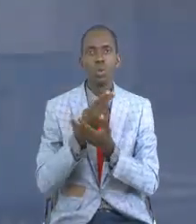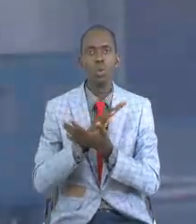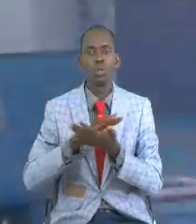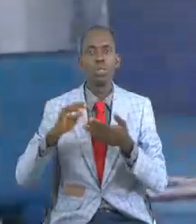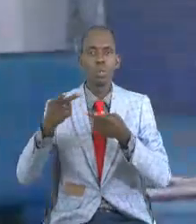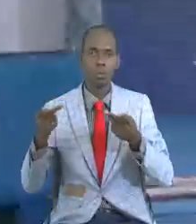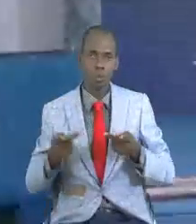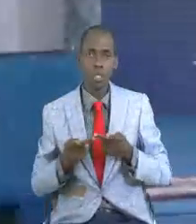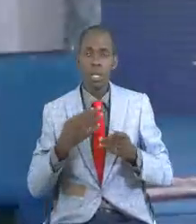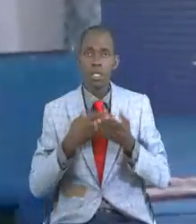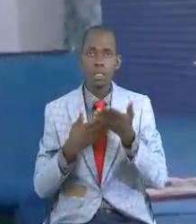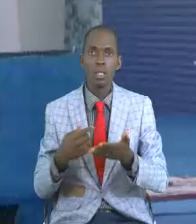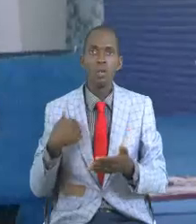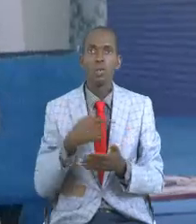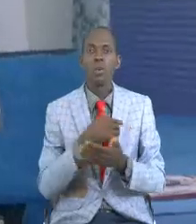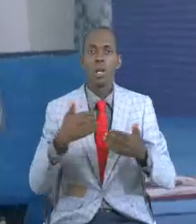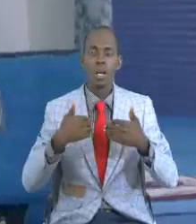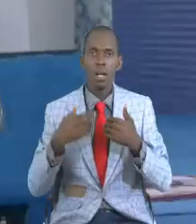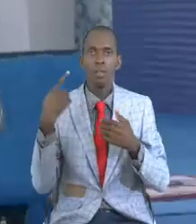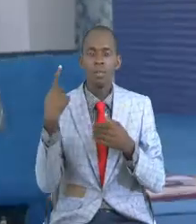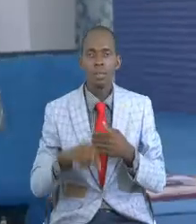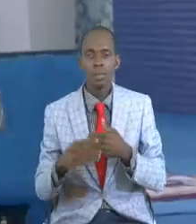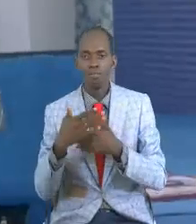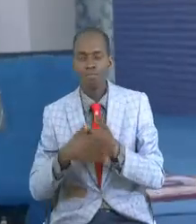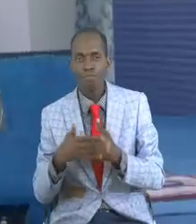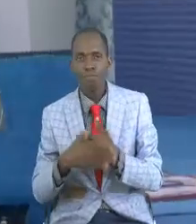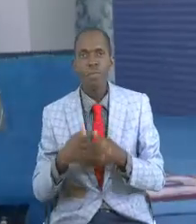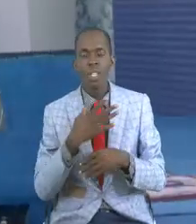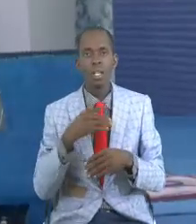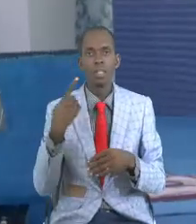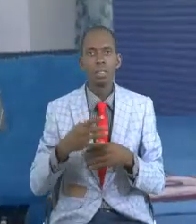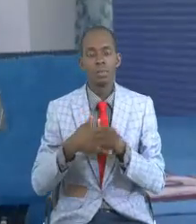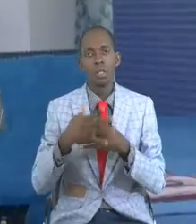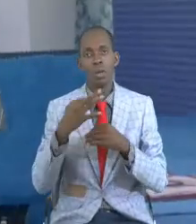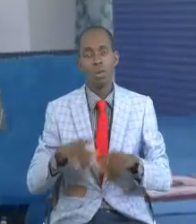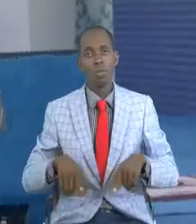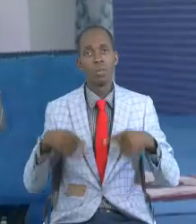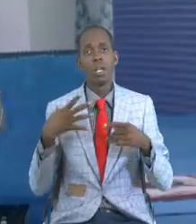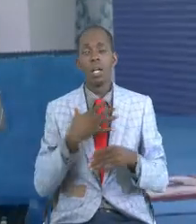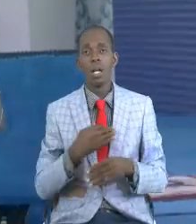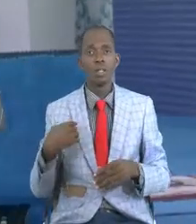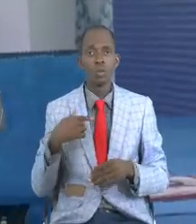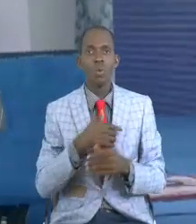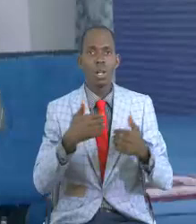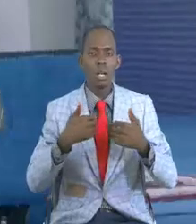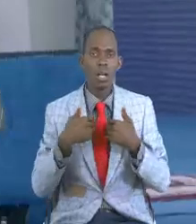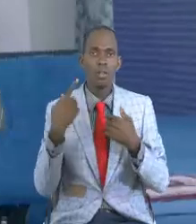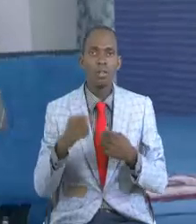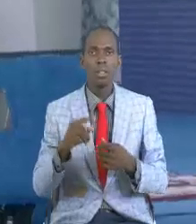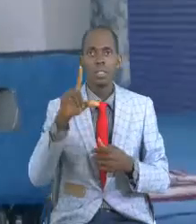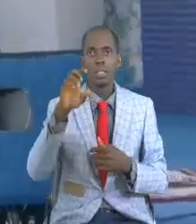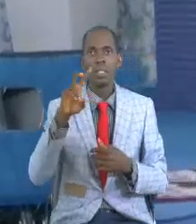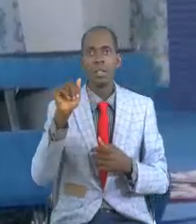have the showbread. And then we have the manna of life. And we have the laver. We have